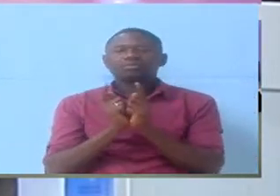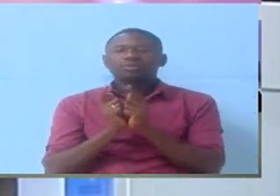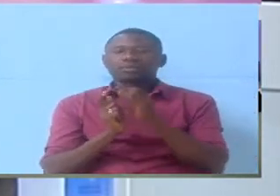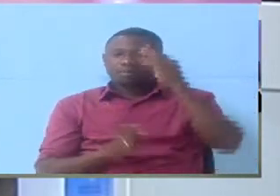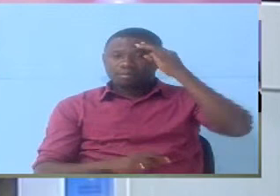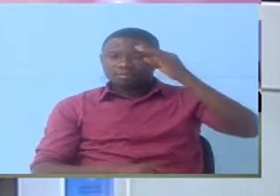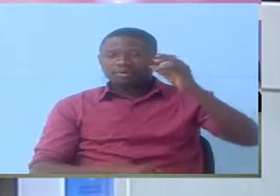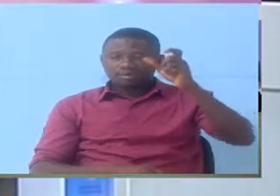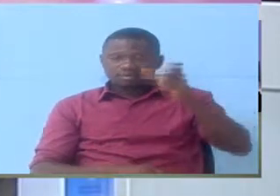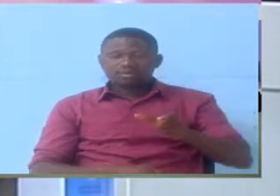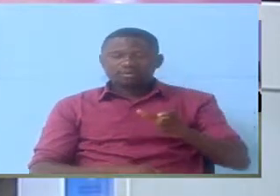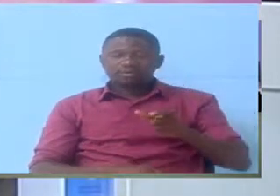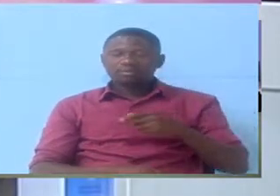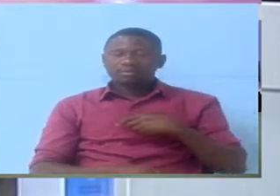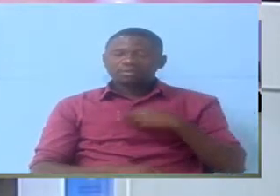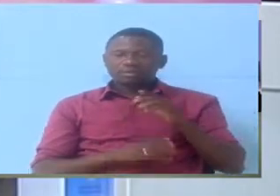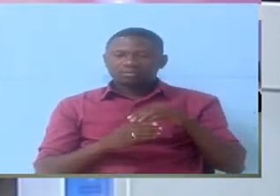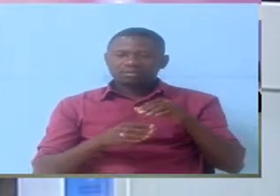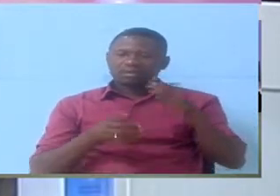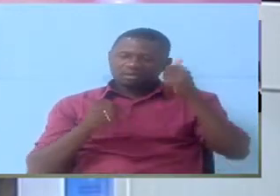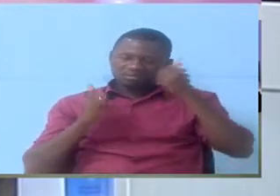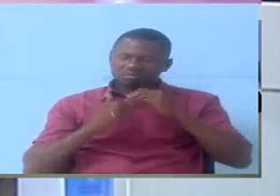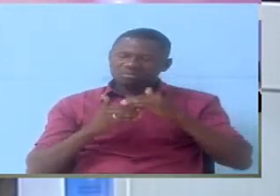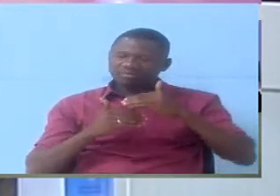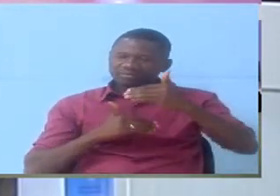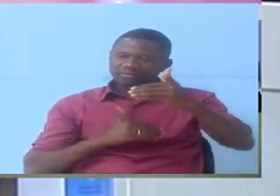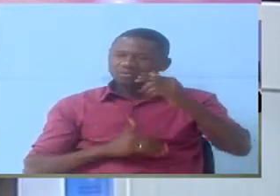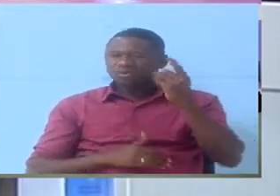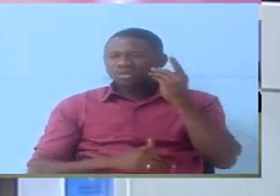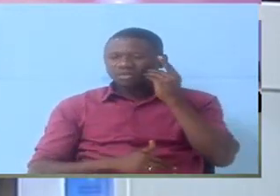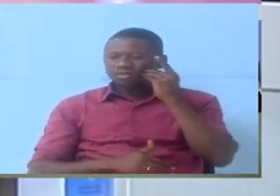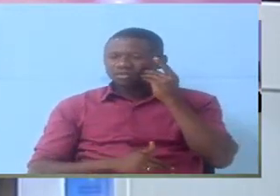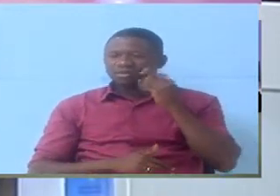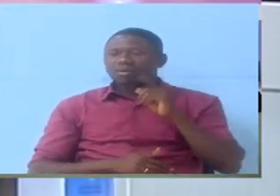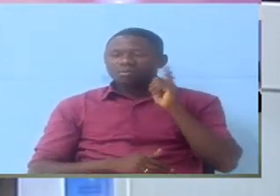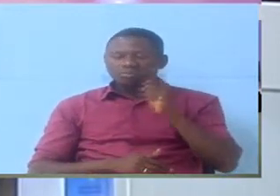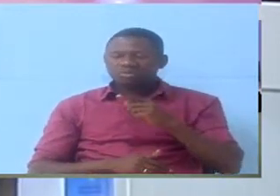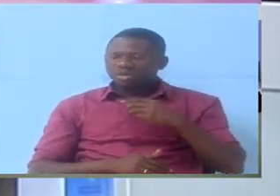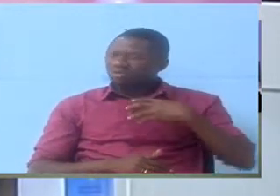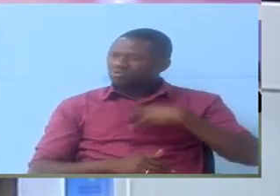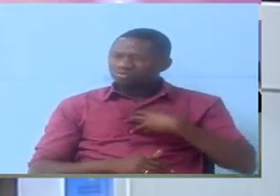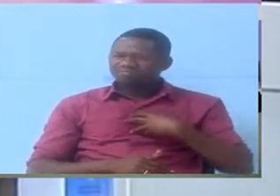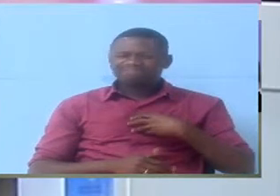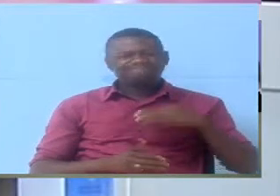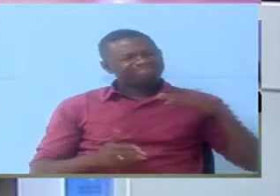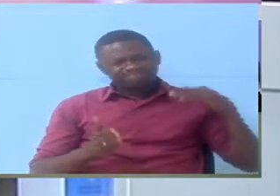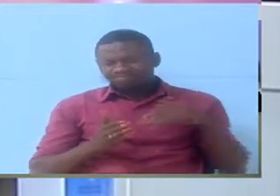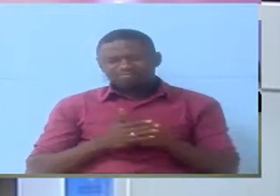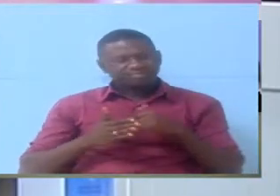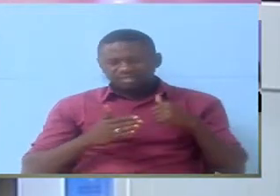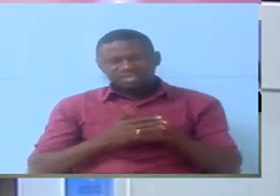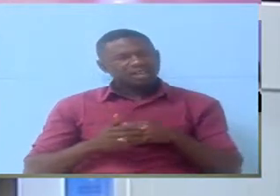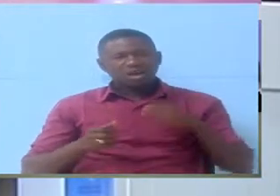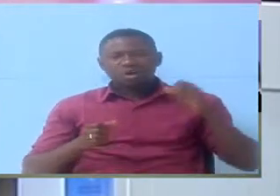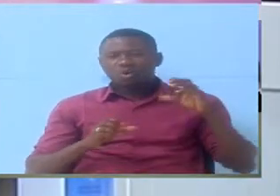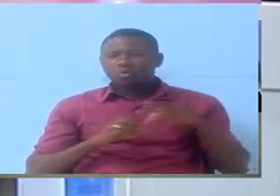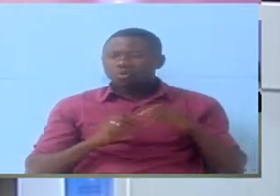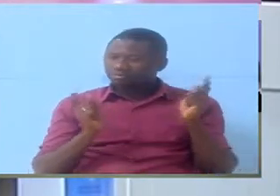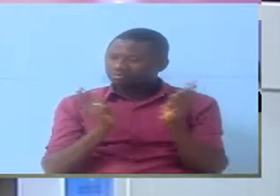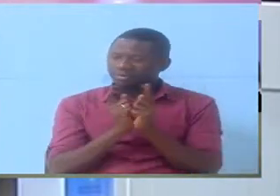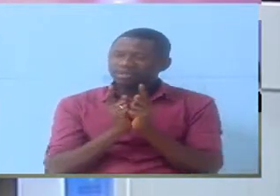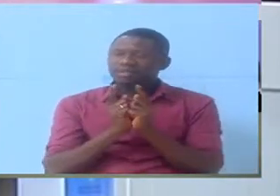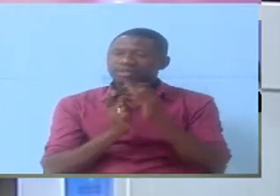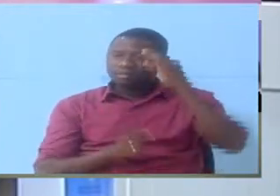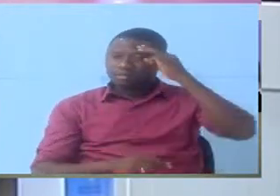jelale. Okay, so it took some few days. Until then that, but I insisted I must see the minister. But hanim bengang kamo jangko nyanta minister jelale.